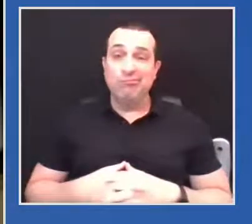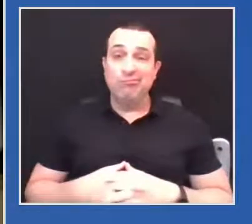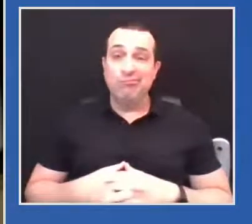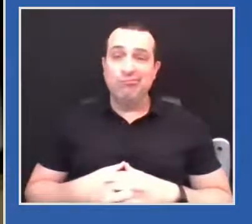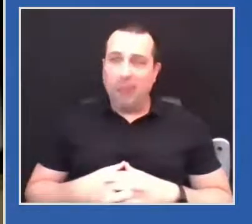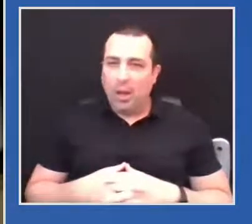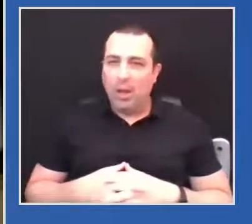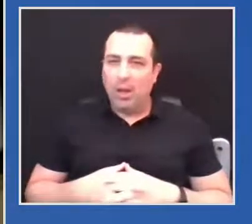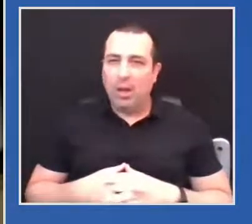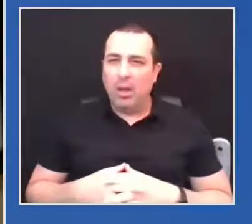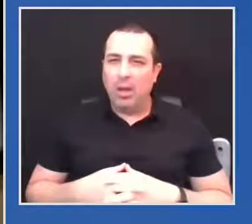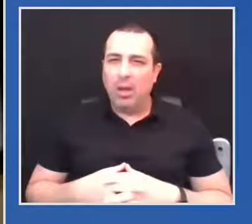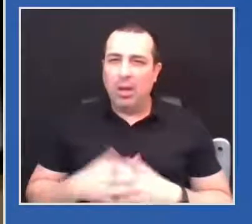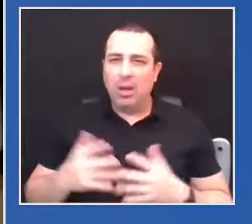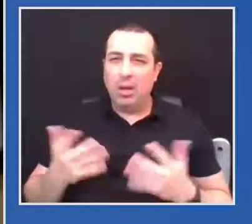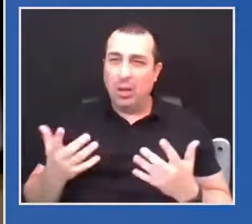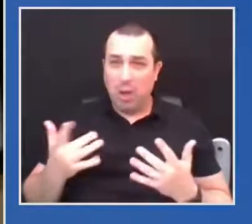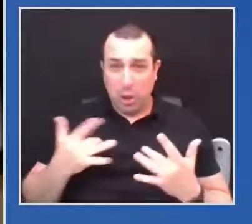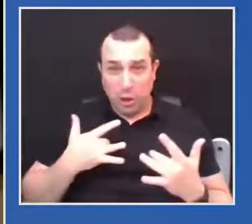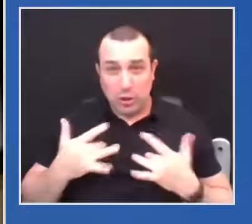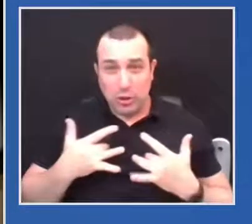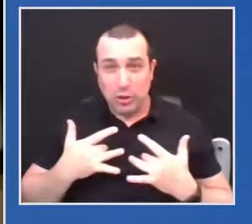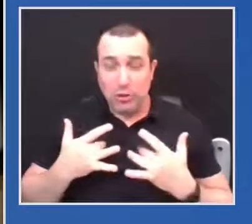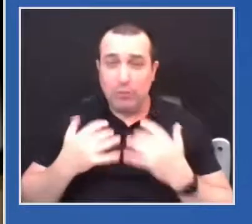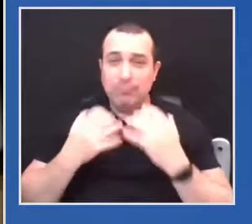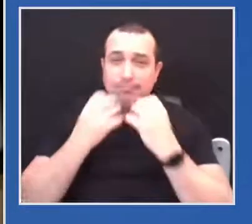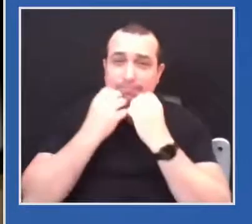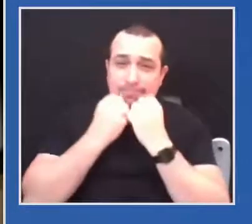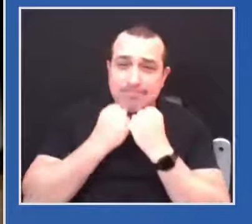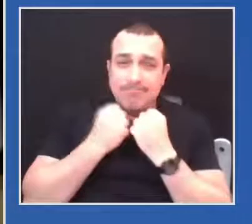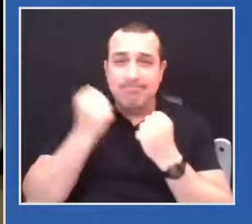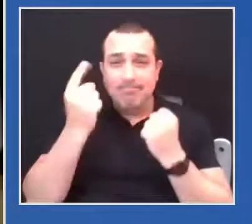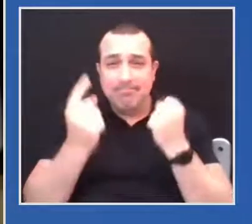Such concern and empathy. It is what it is.